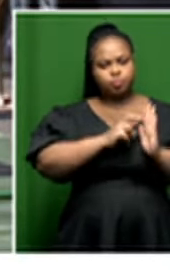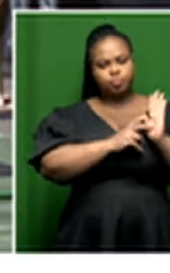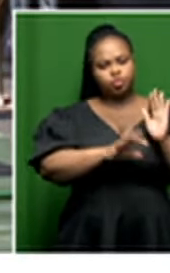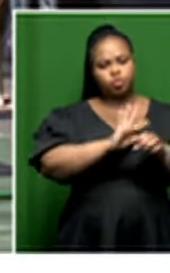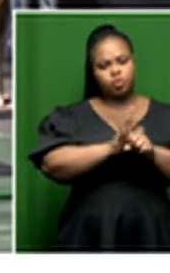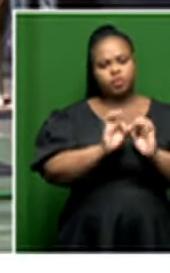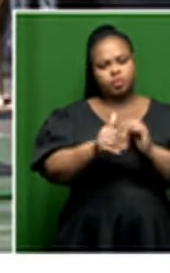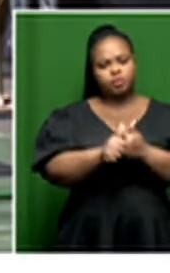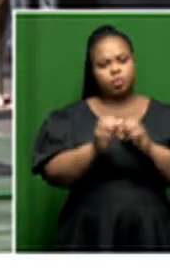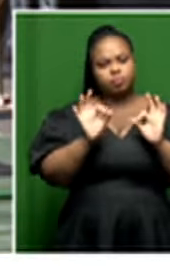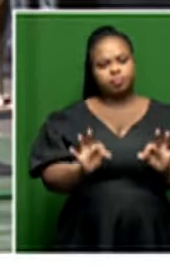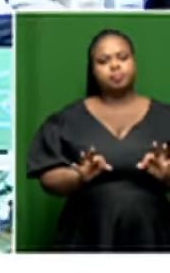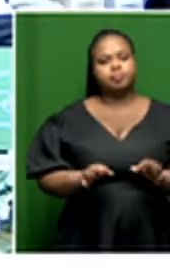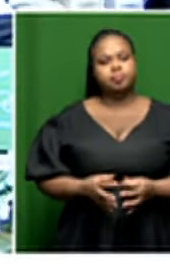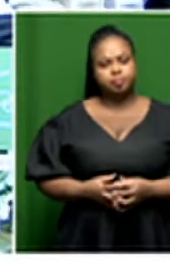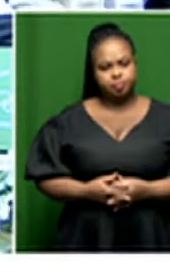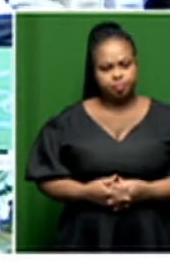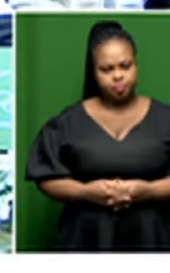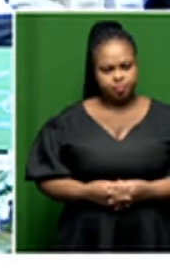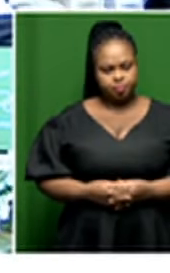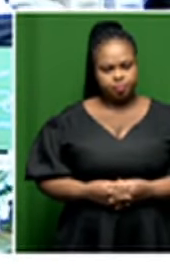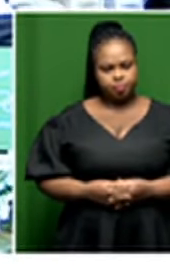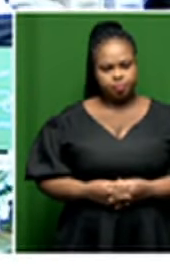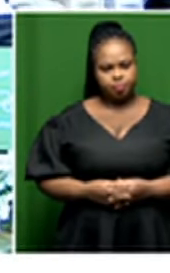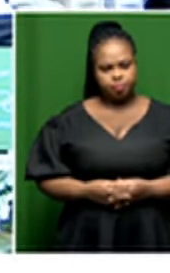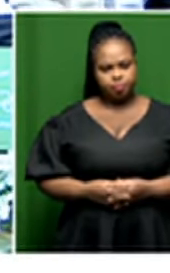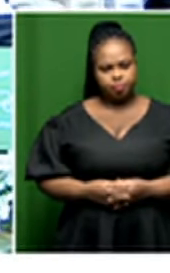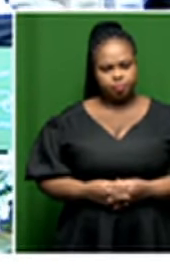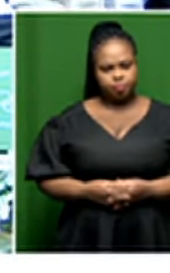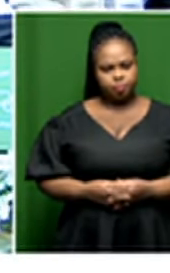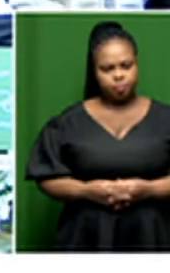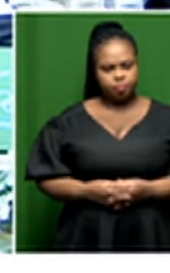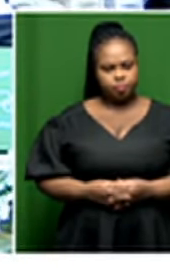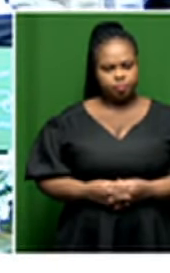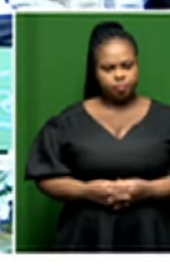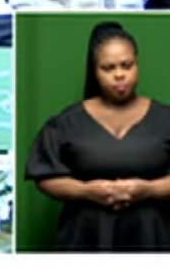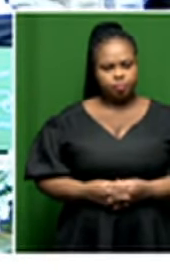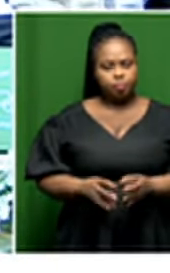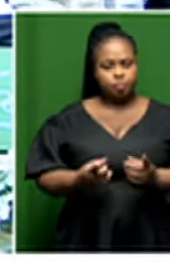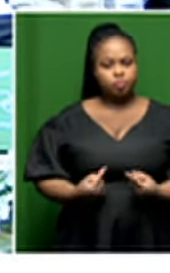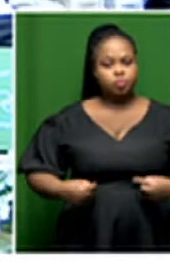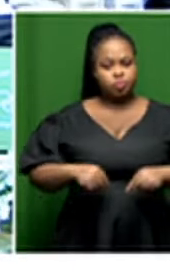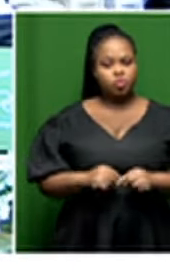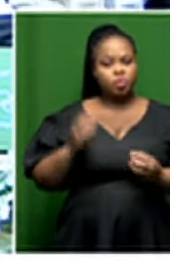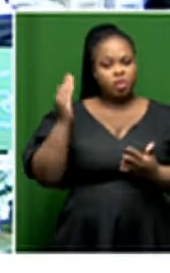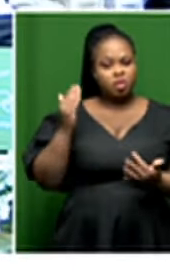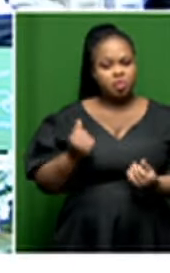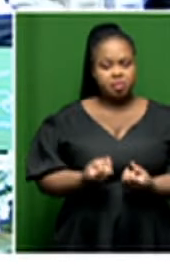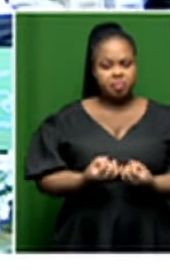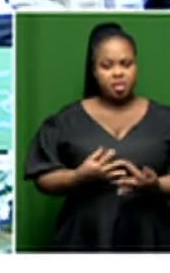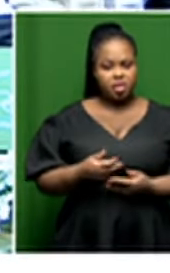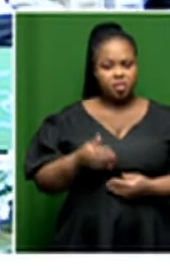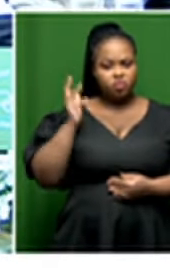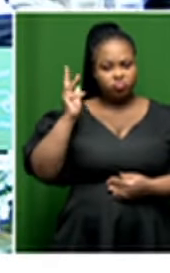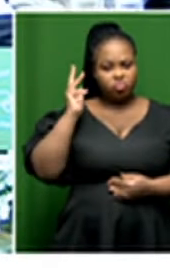hope that this morning will be according to how it is anticipated. We are expecting several speeches,